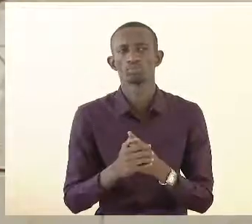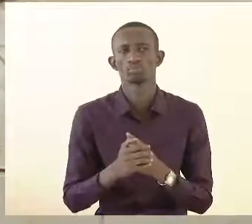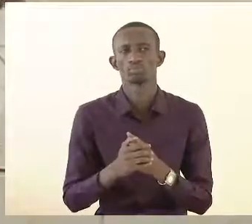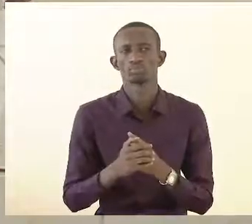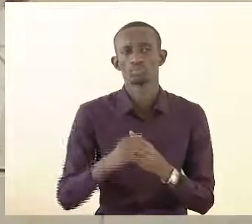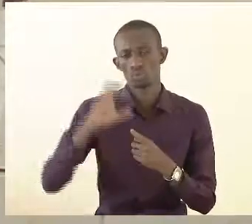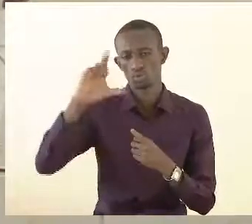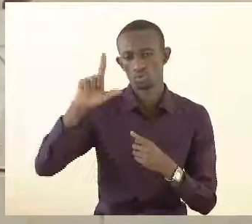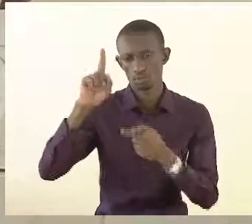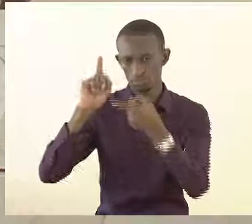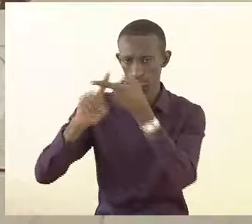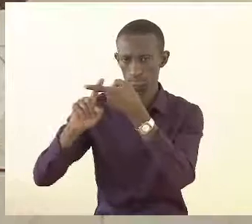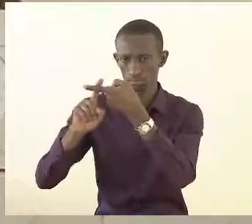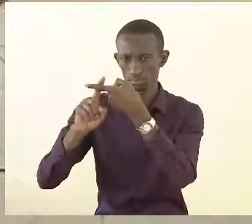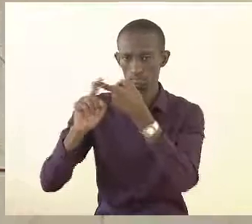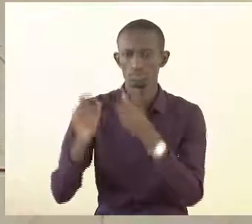H2O.